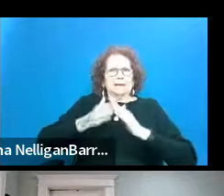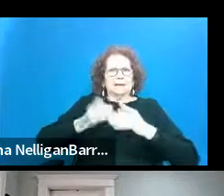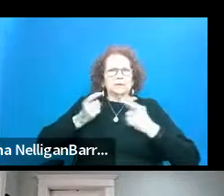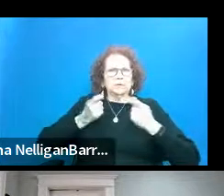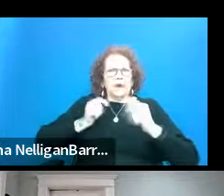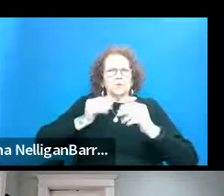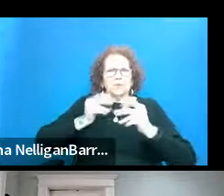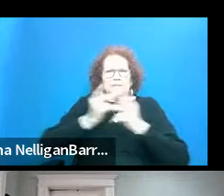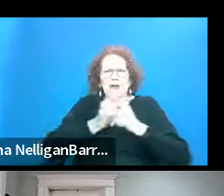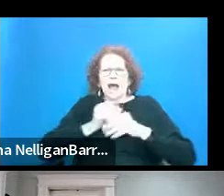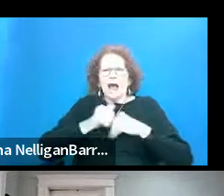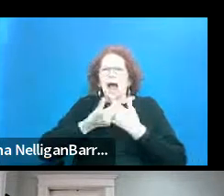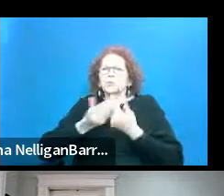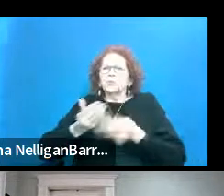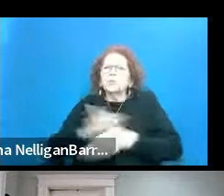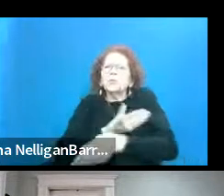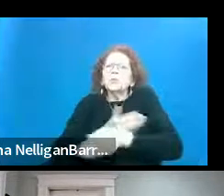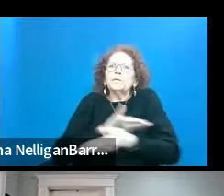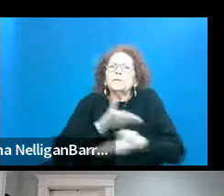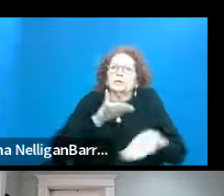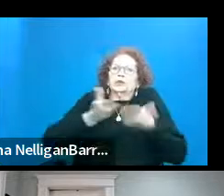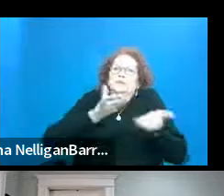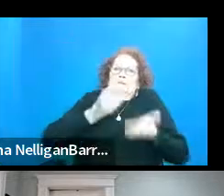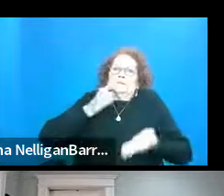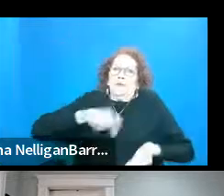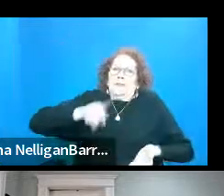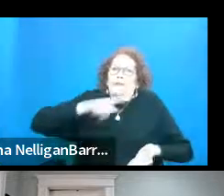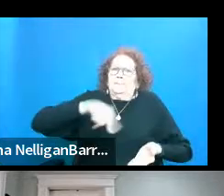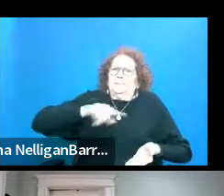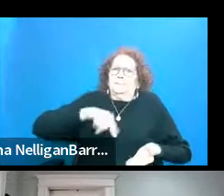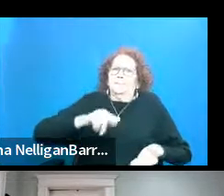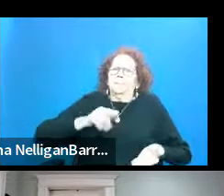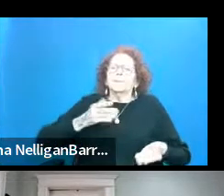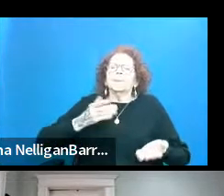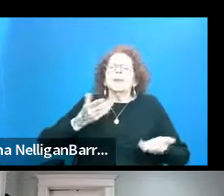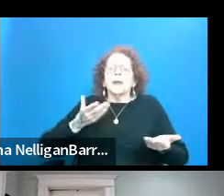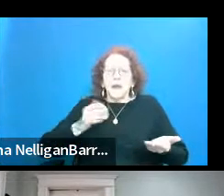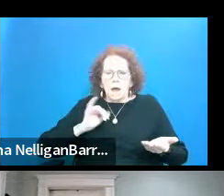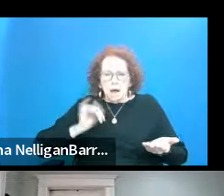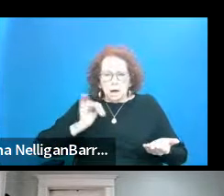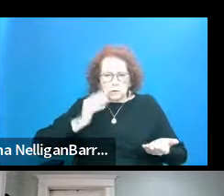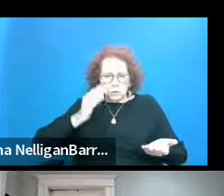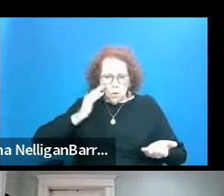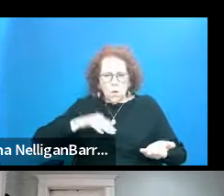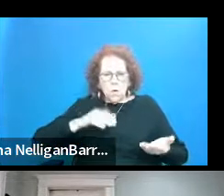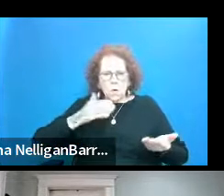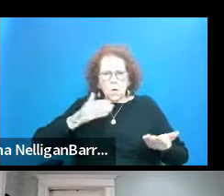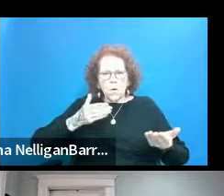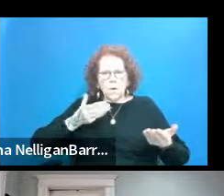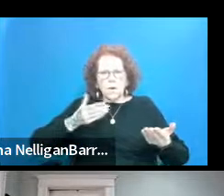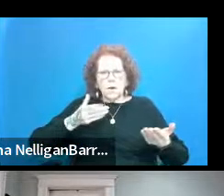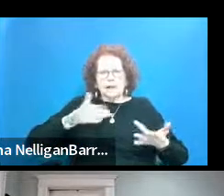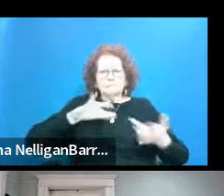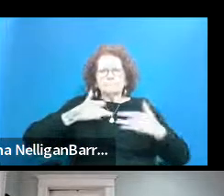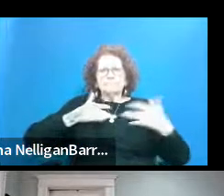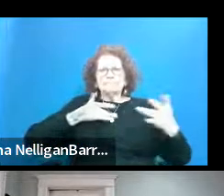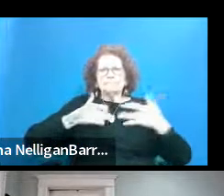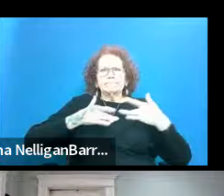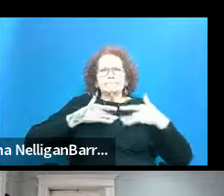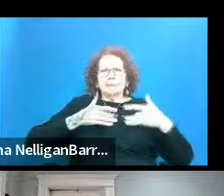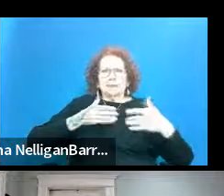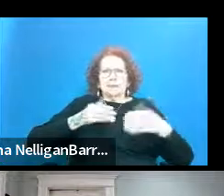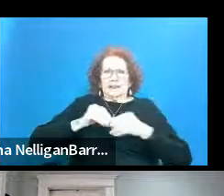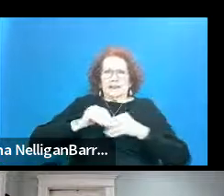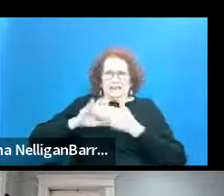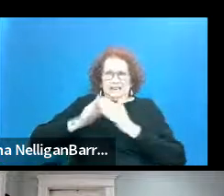Also, I know that there was a concern about the RTS bus stops around the city, having piles of